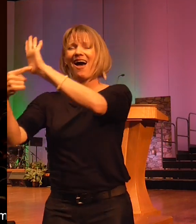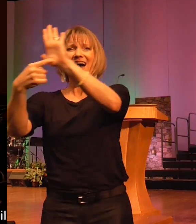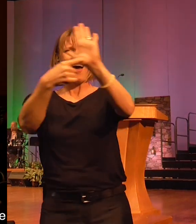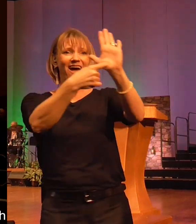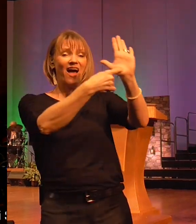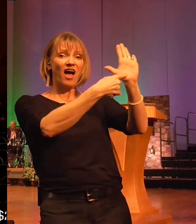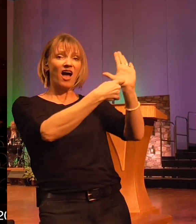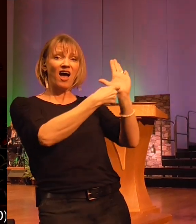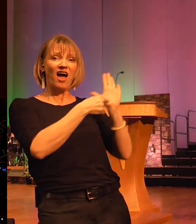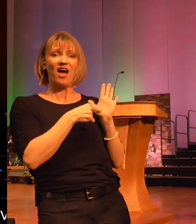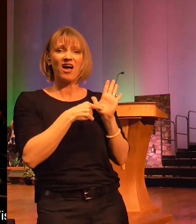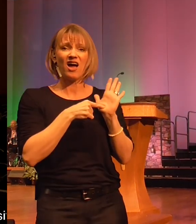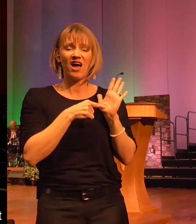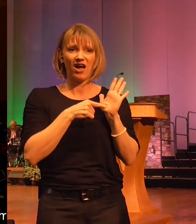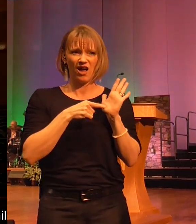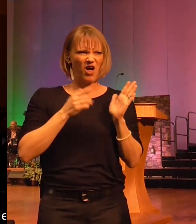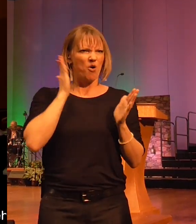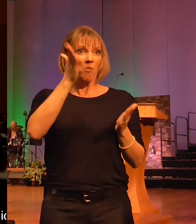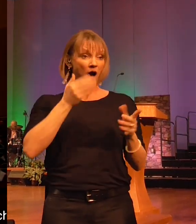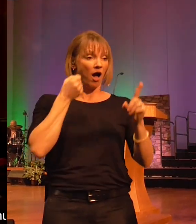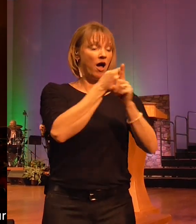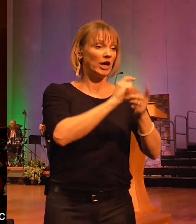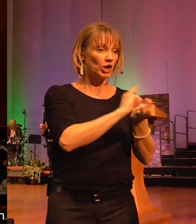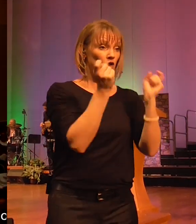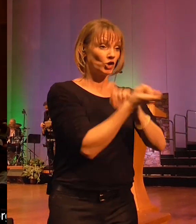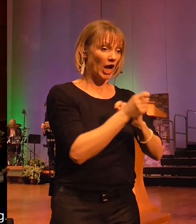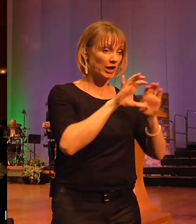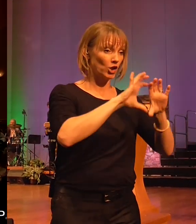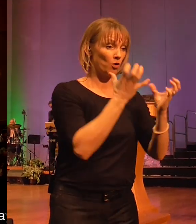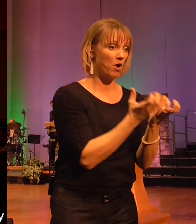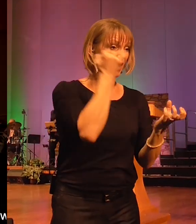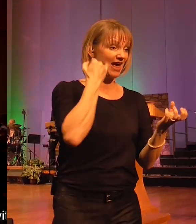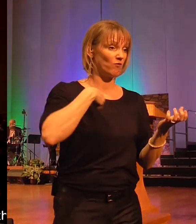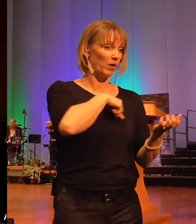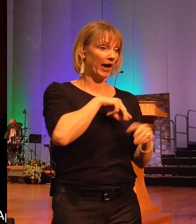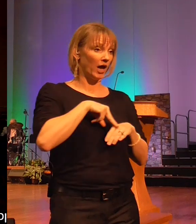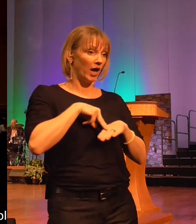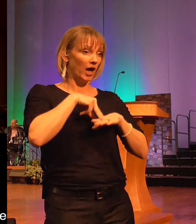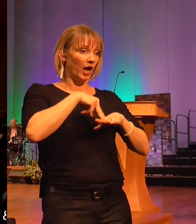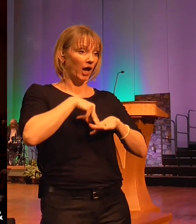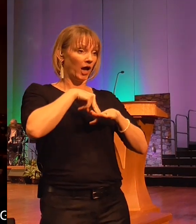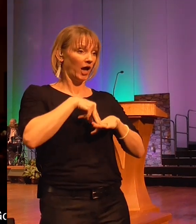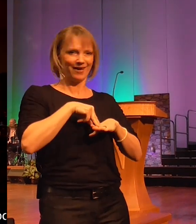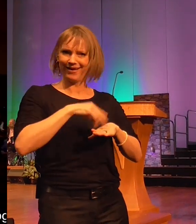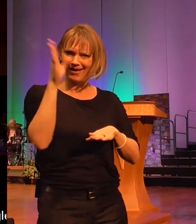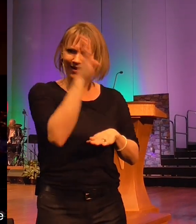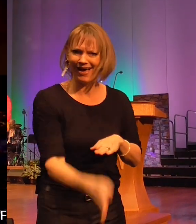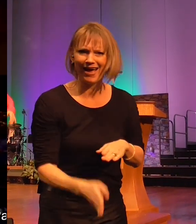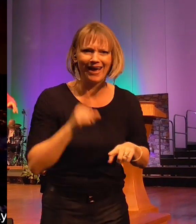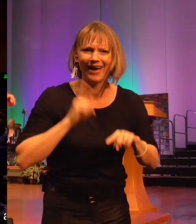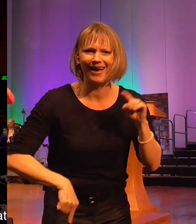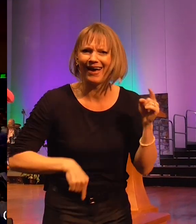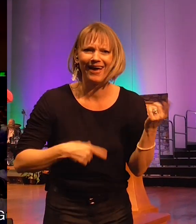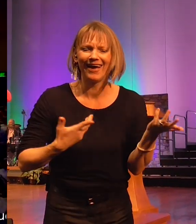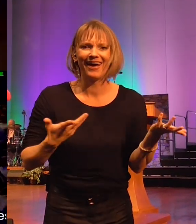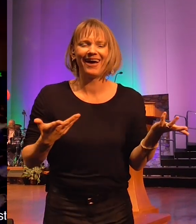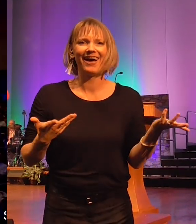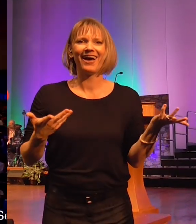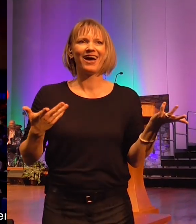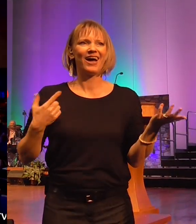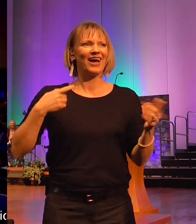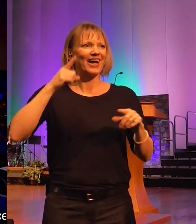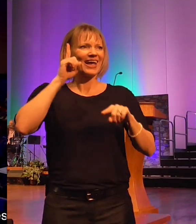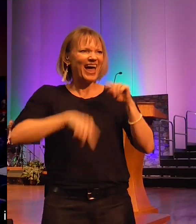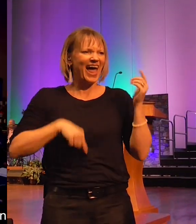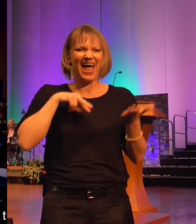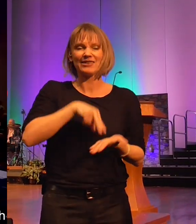shine. But no, we're gonna change the world by standing still. No, we won't